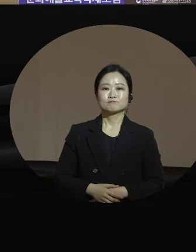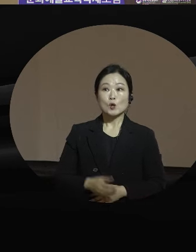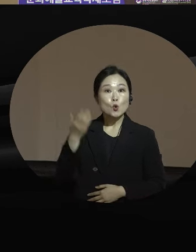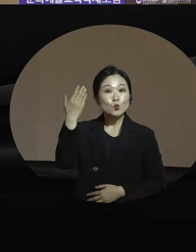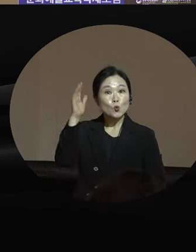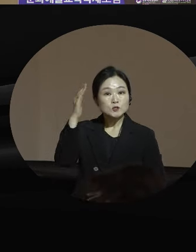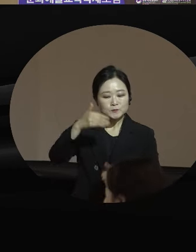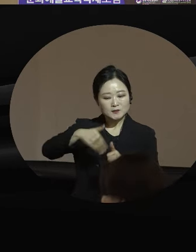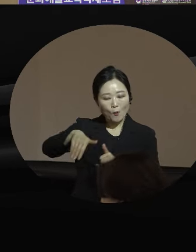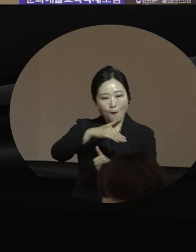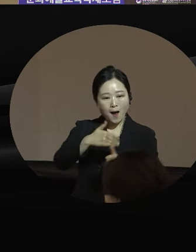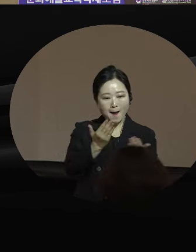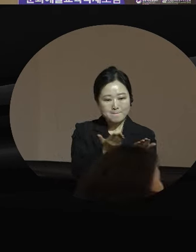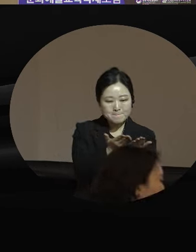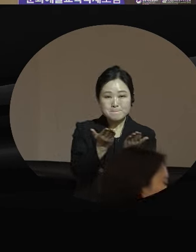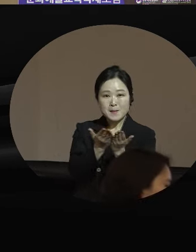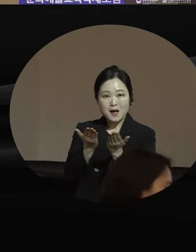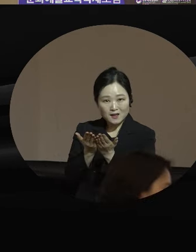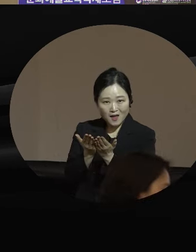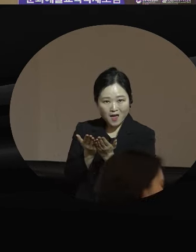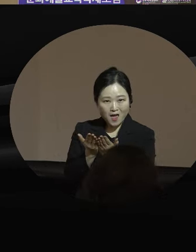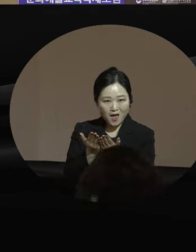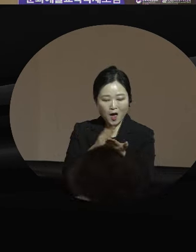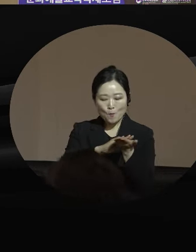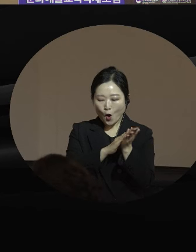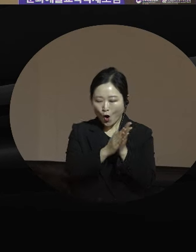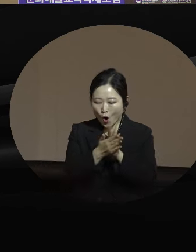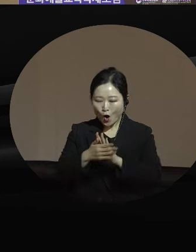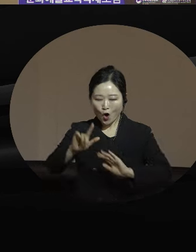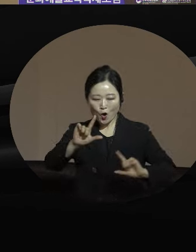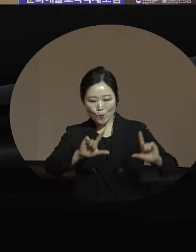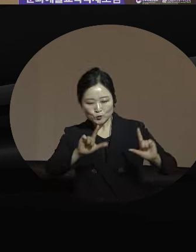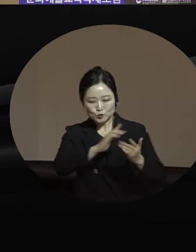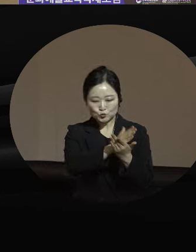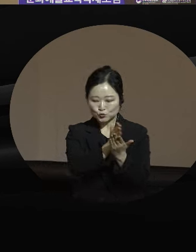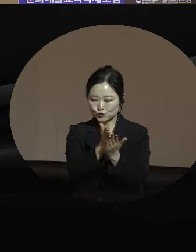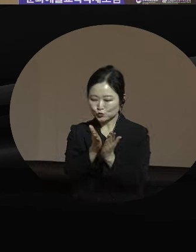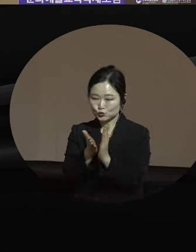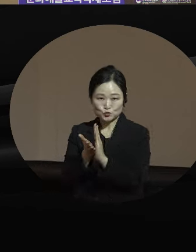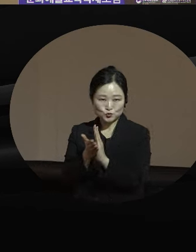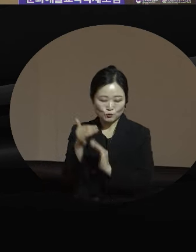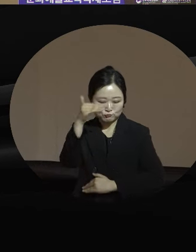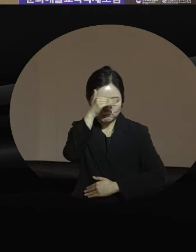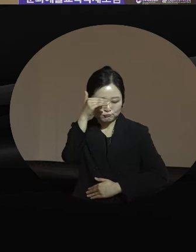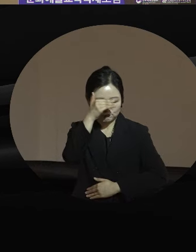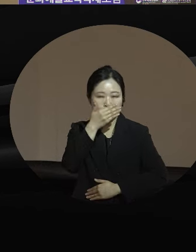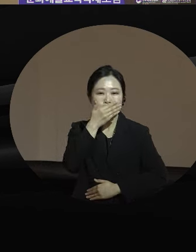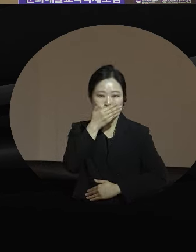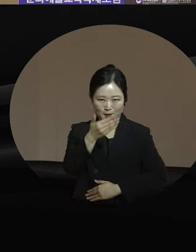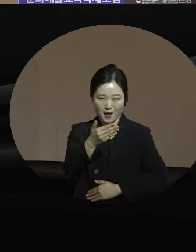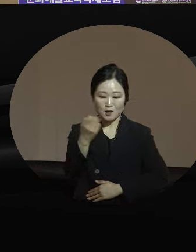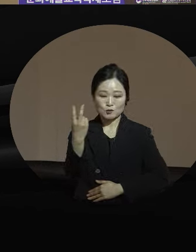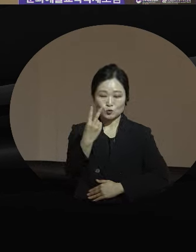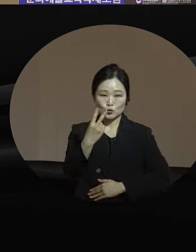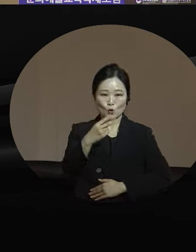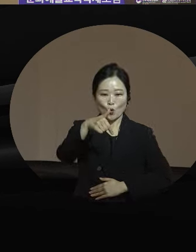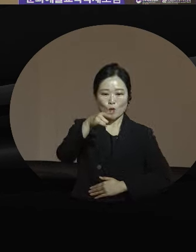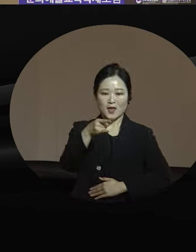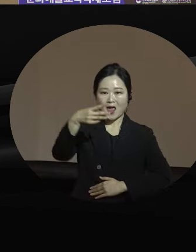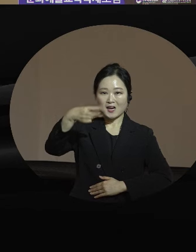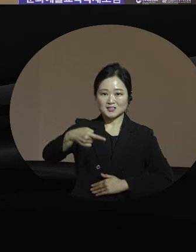were displayed. The interior furniture and fittings of these gears have different styles, represents